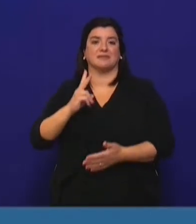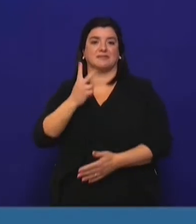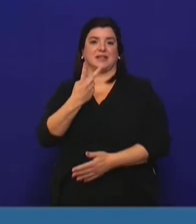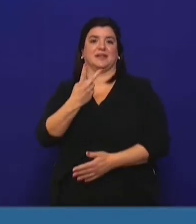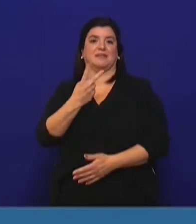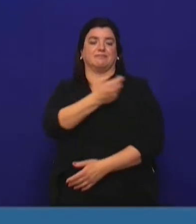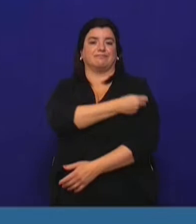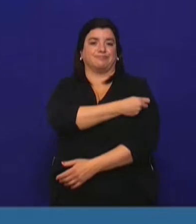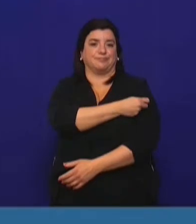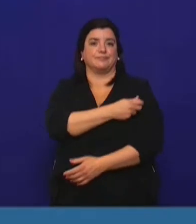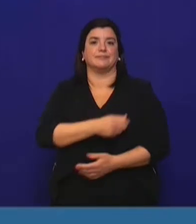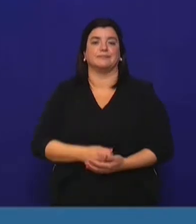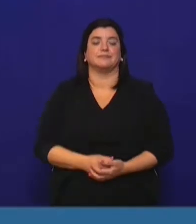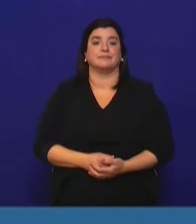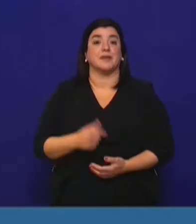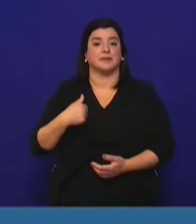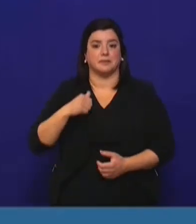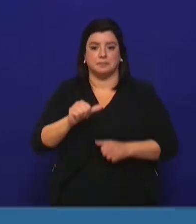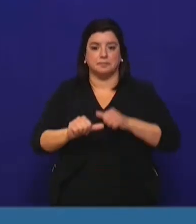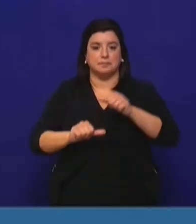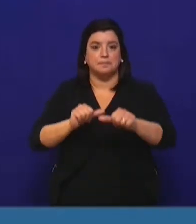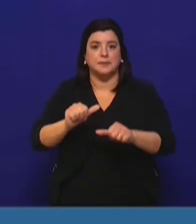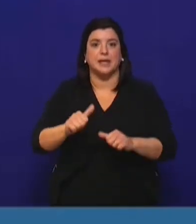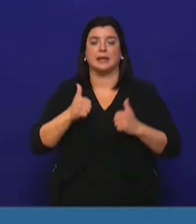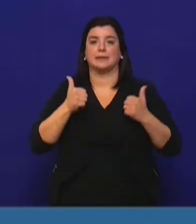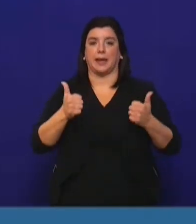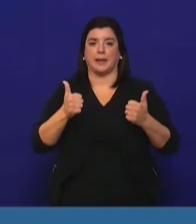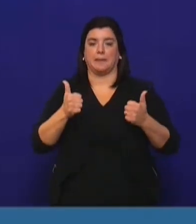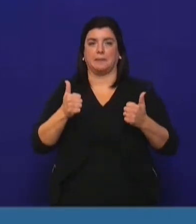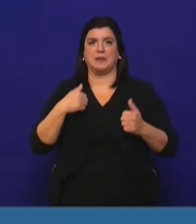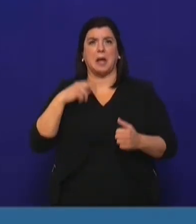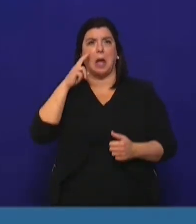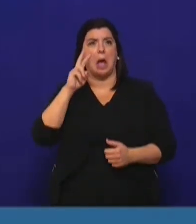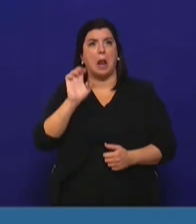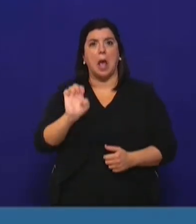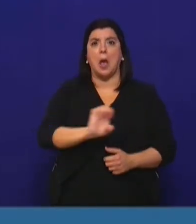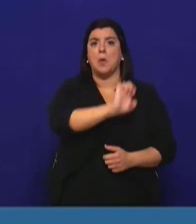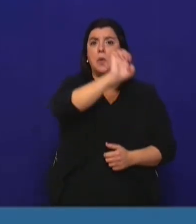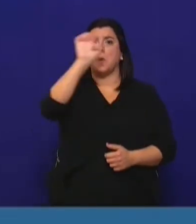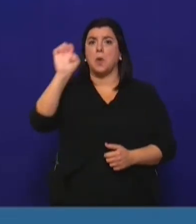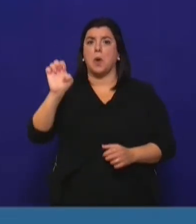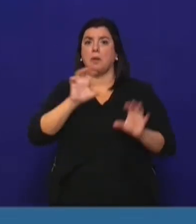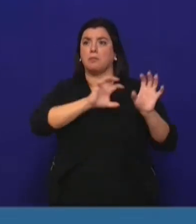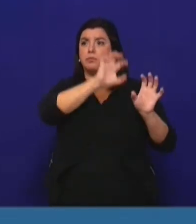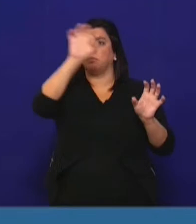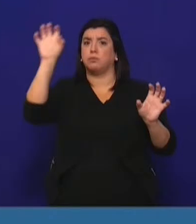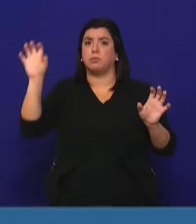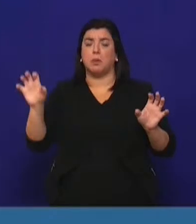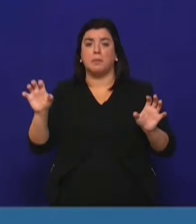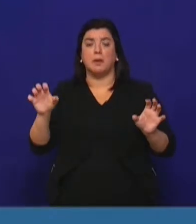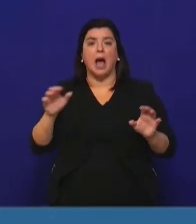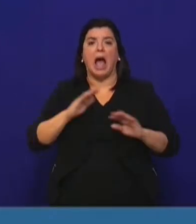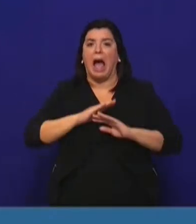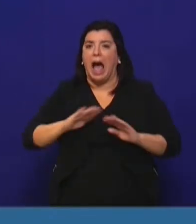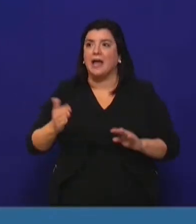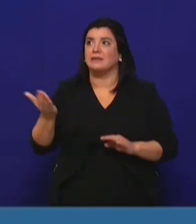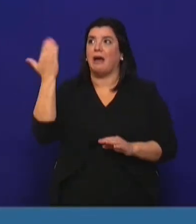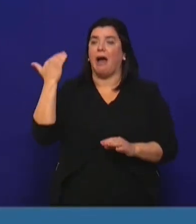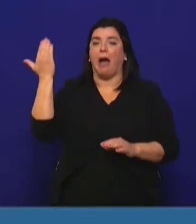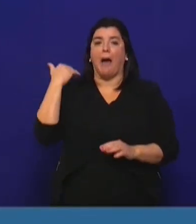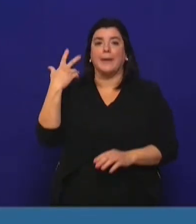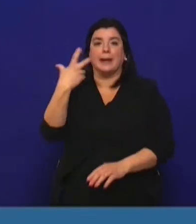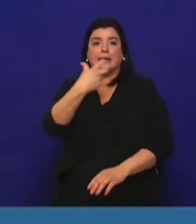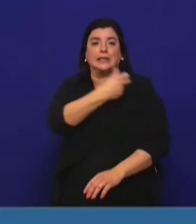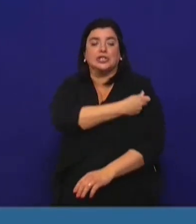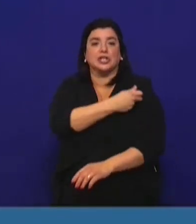li mixjin tajjeb, fatt jekk tħares fl-Ewropa kollha qatt ma kien hemm proċess fejn ingħata tilqim daqshekk malajr. U dan